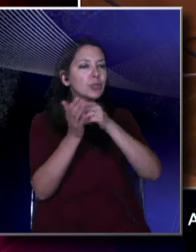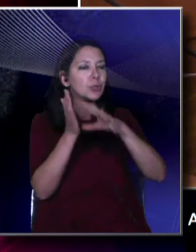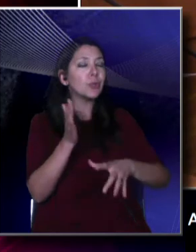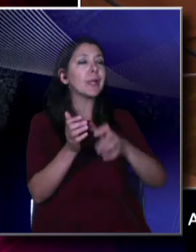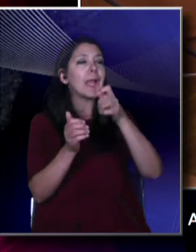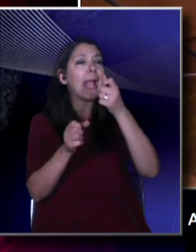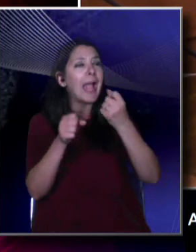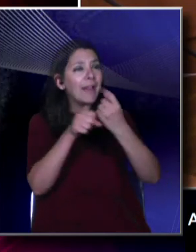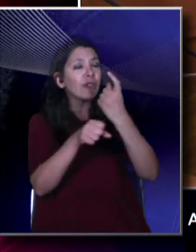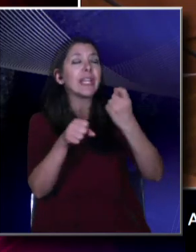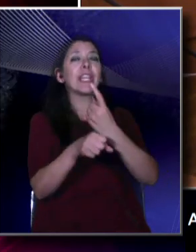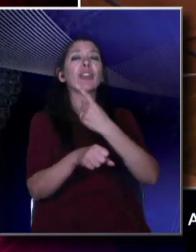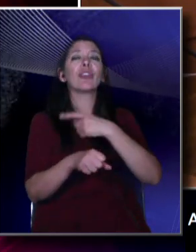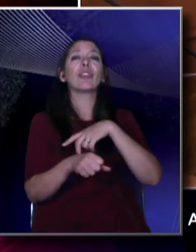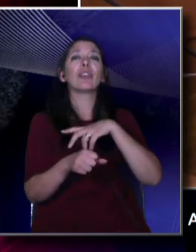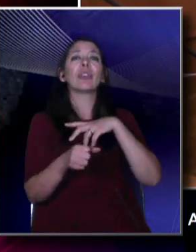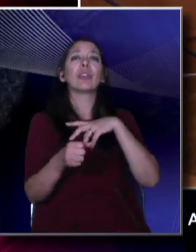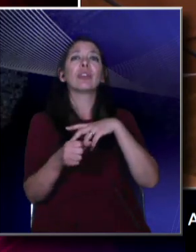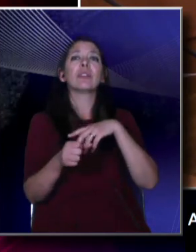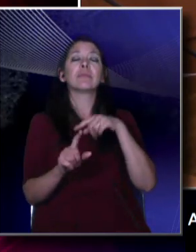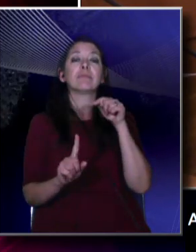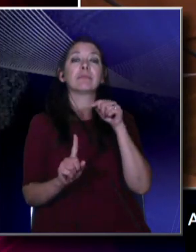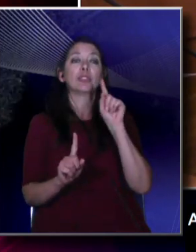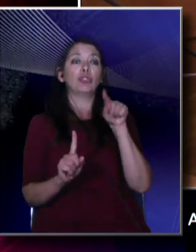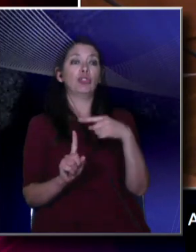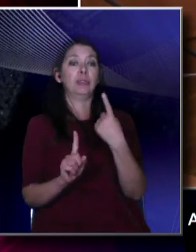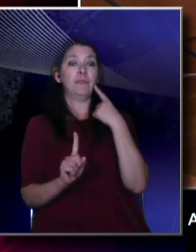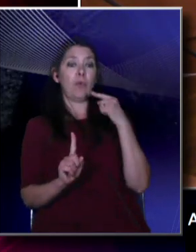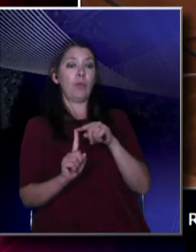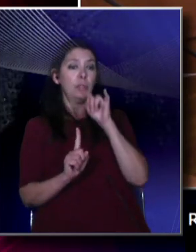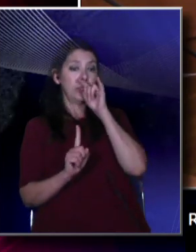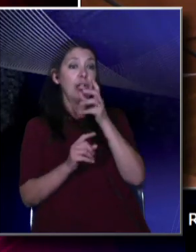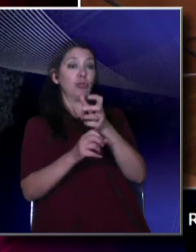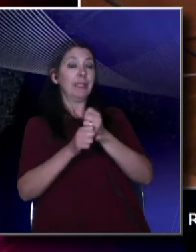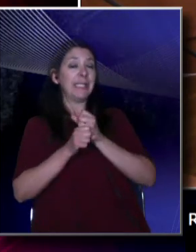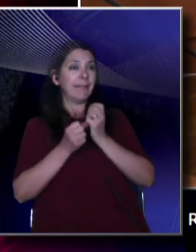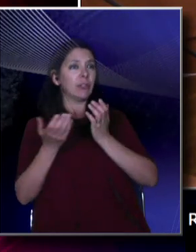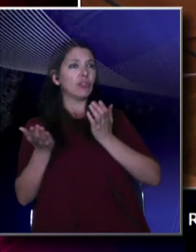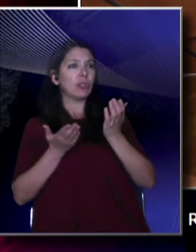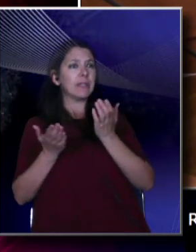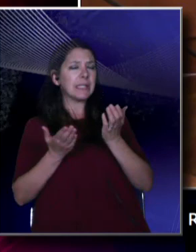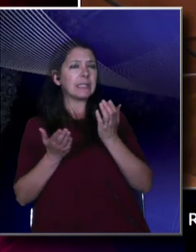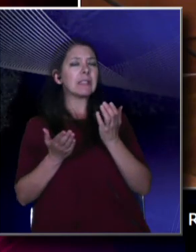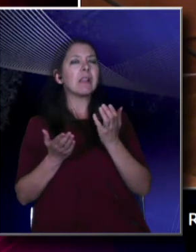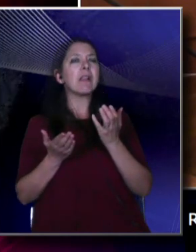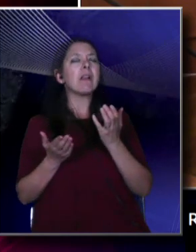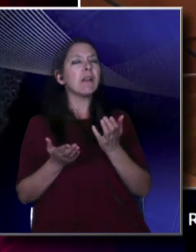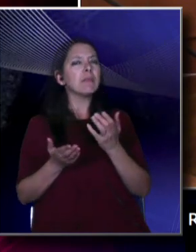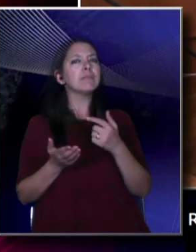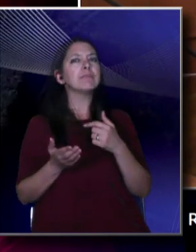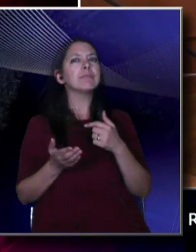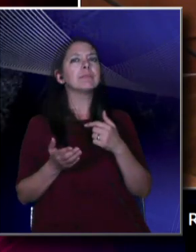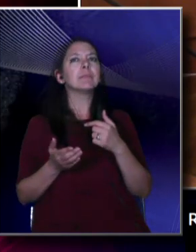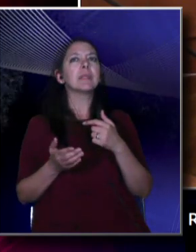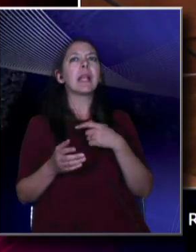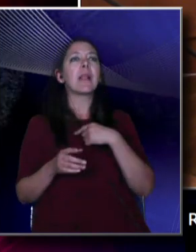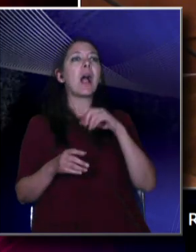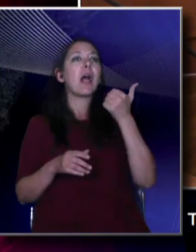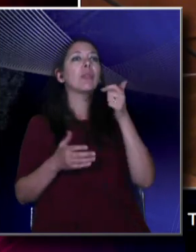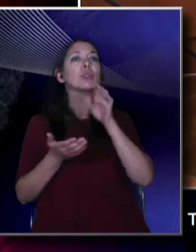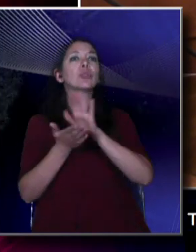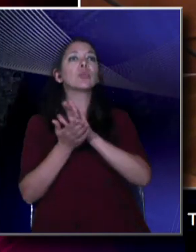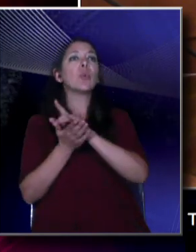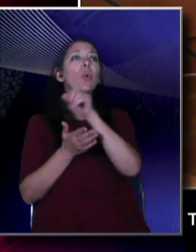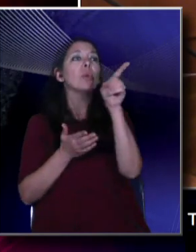year for a child to receive these services. And I'm looking at how much these other schools are making